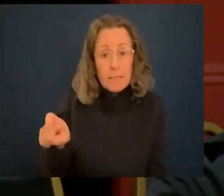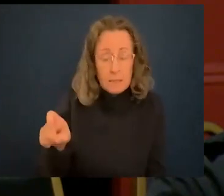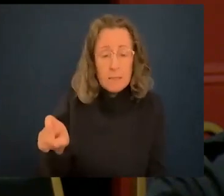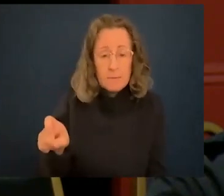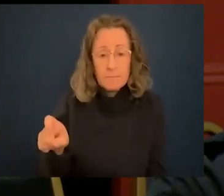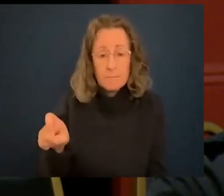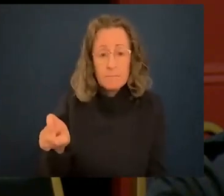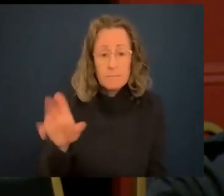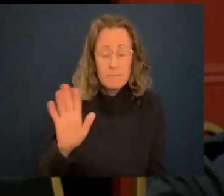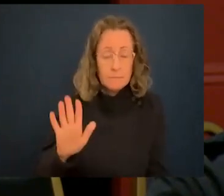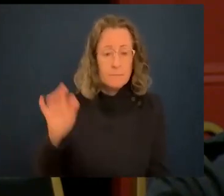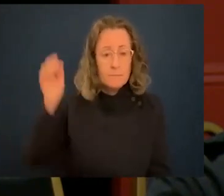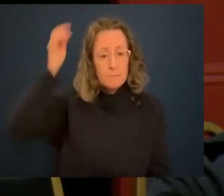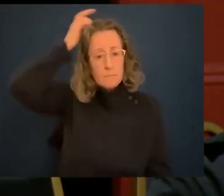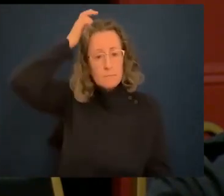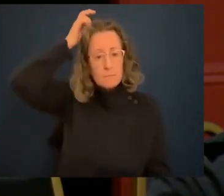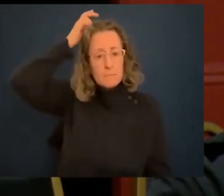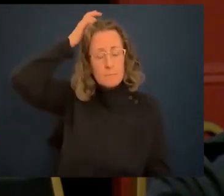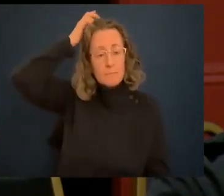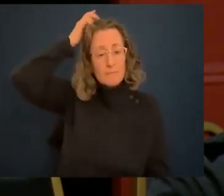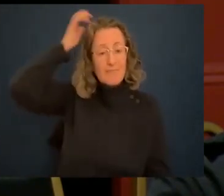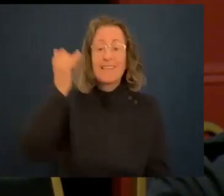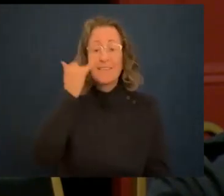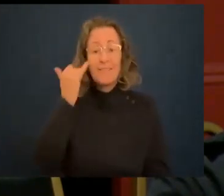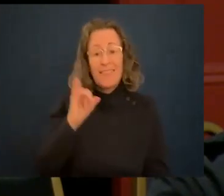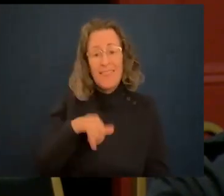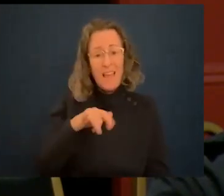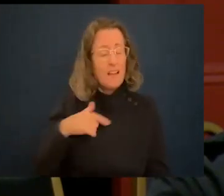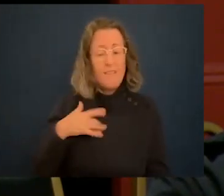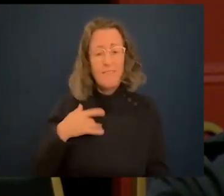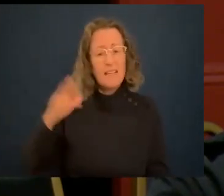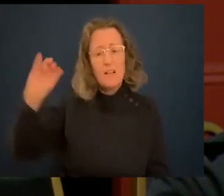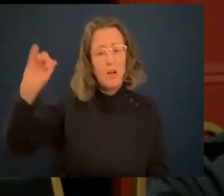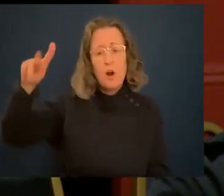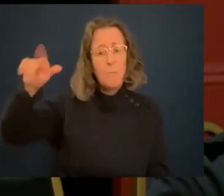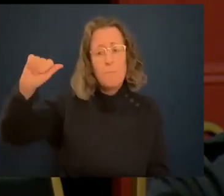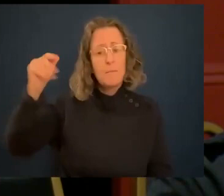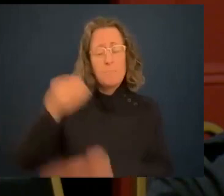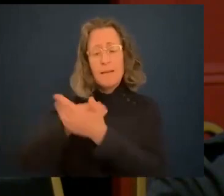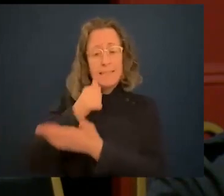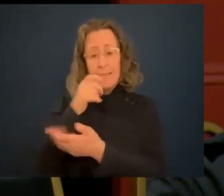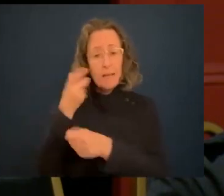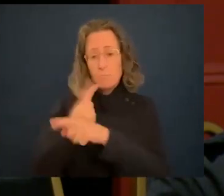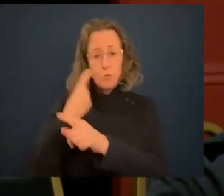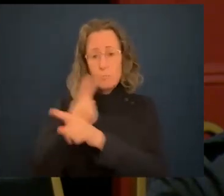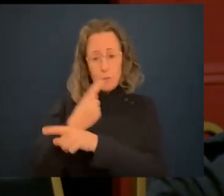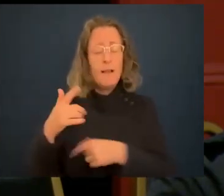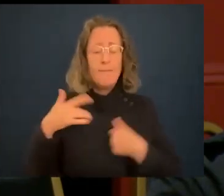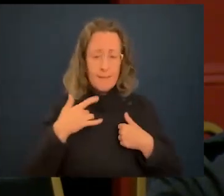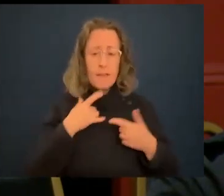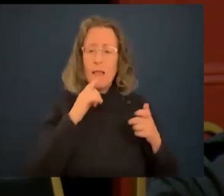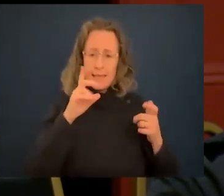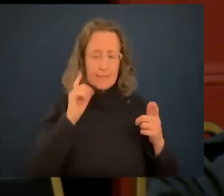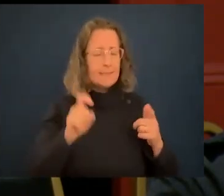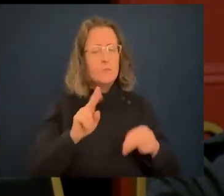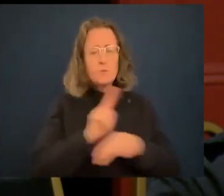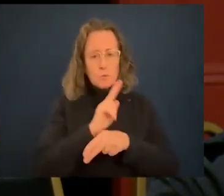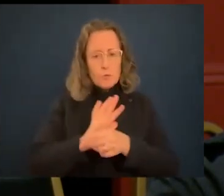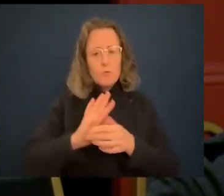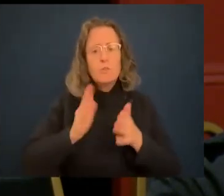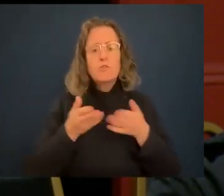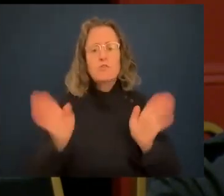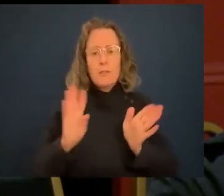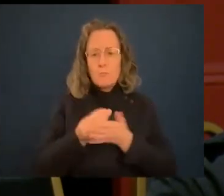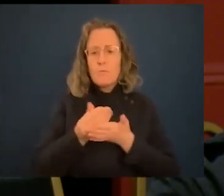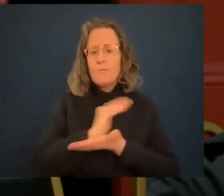about in that case I think that it shouldn't be arpa money I think it needs to get into into the budget and I would move to